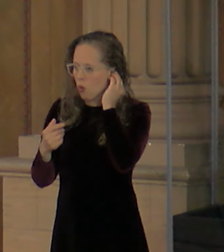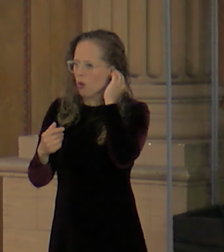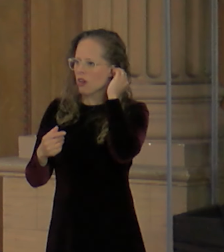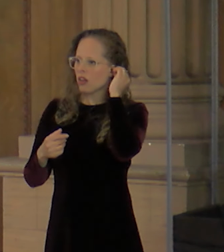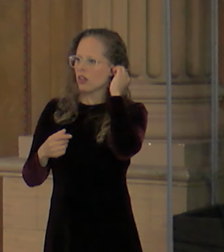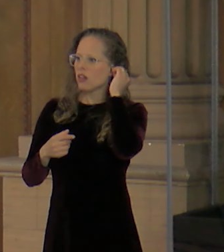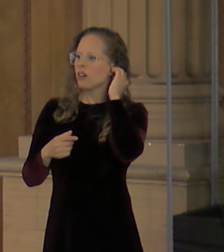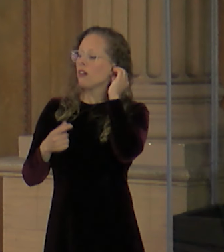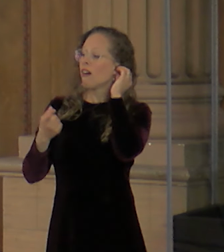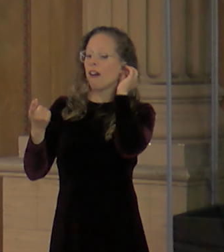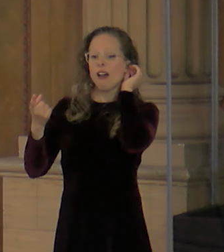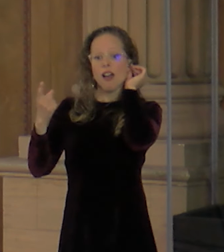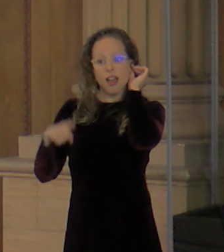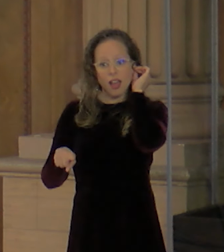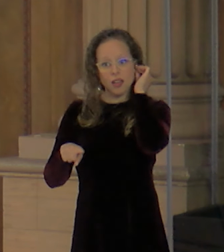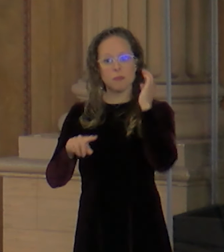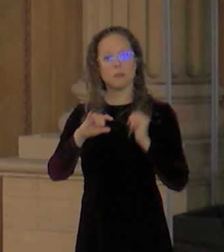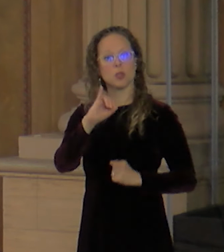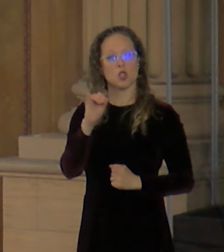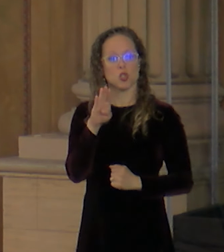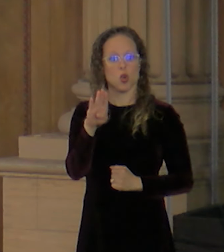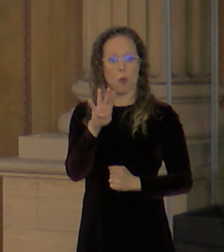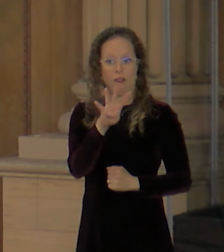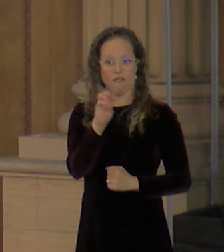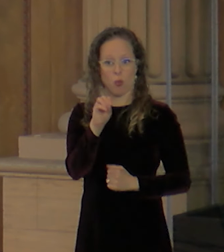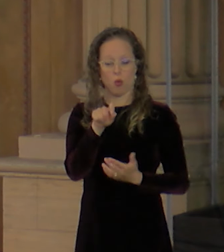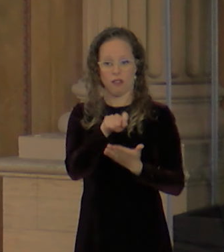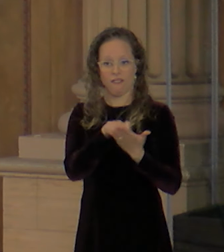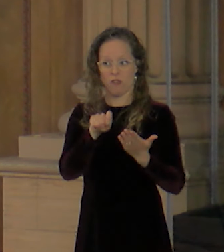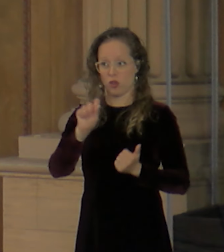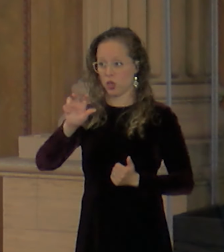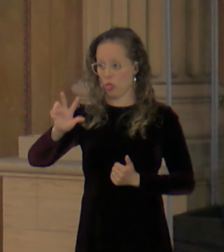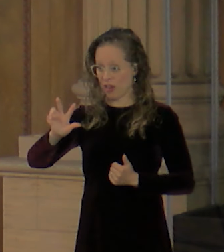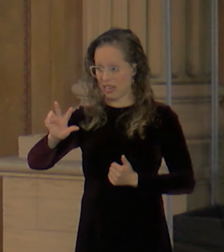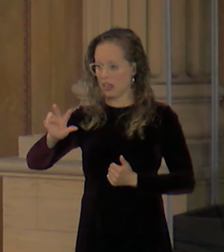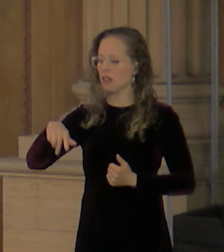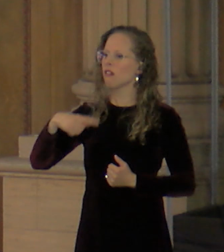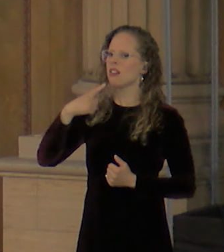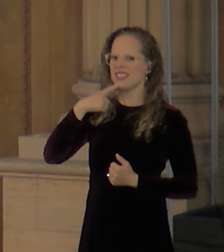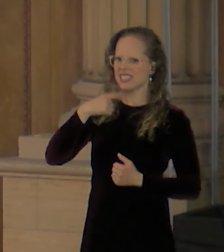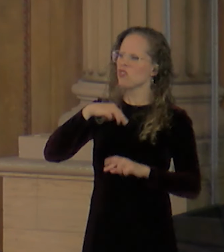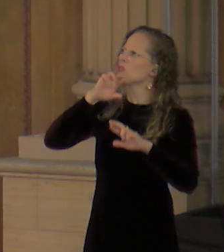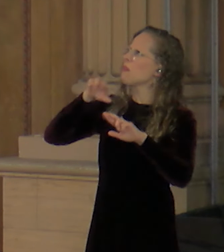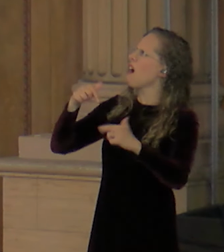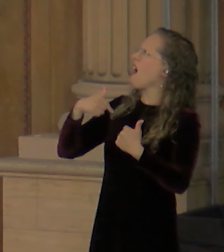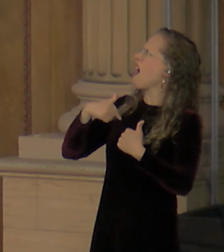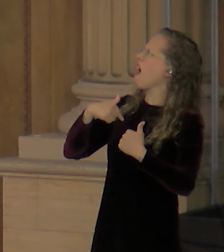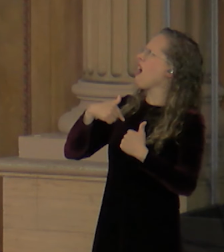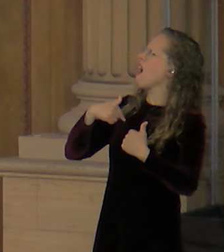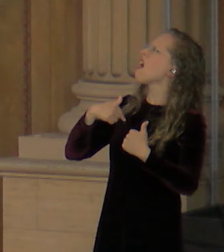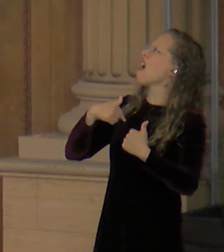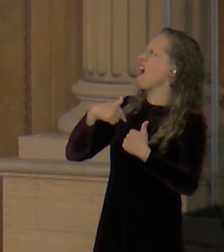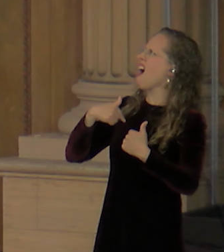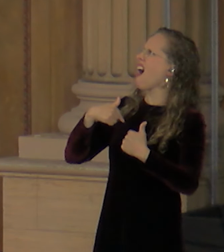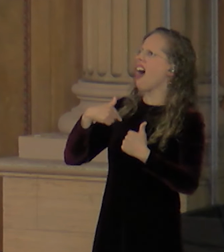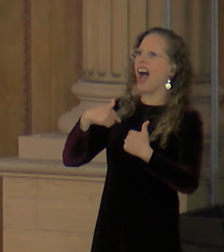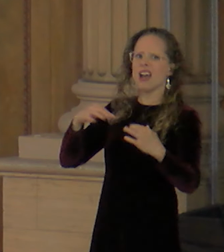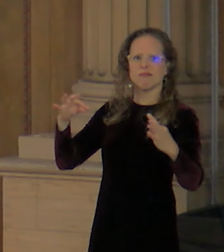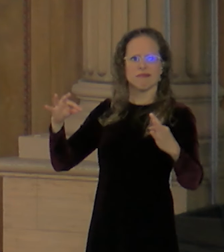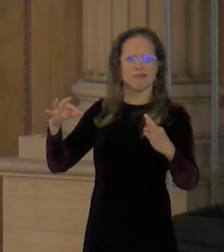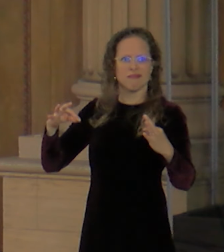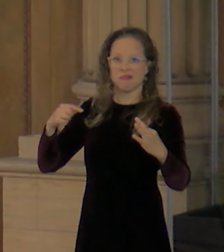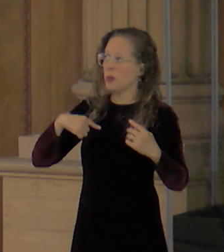first speech, Job said in Job 40, verse 3, it says, Job answered the Lord and said, behold, I am of small account. What shall I answer